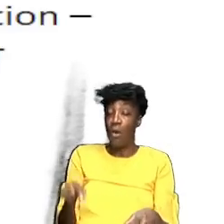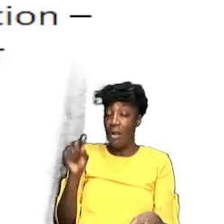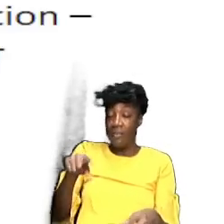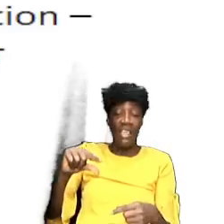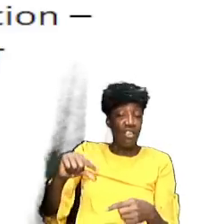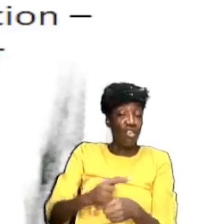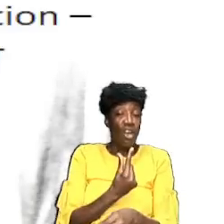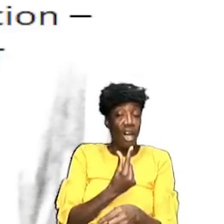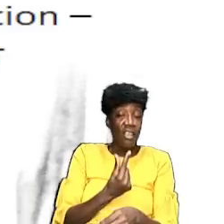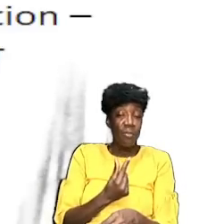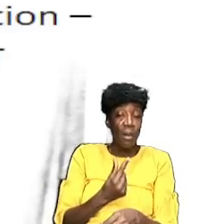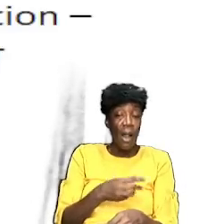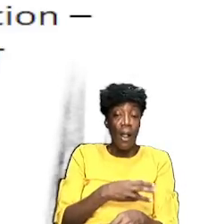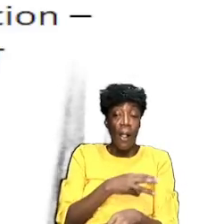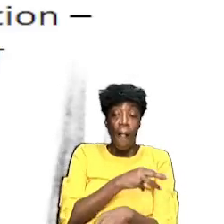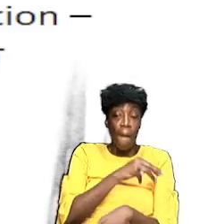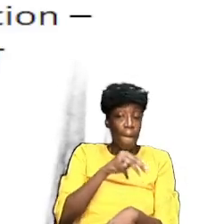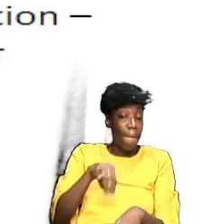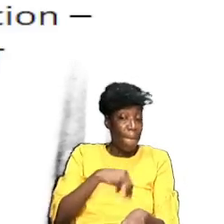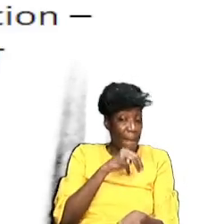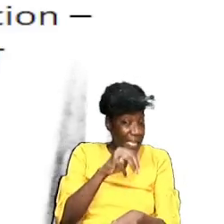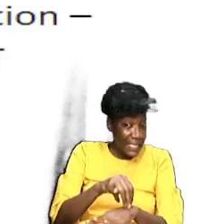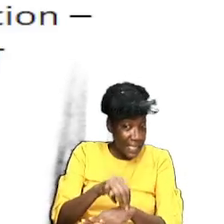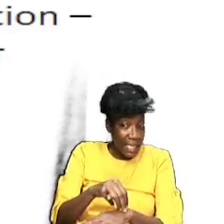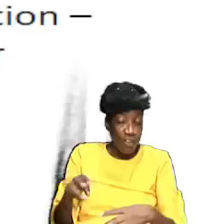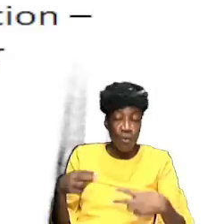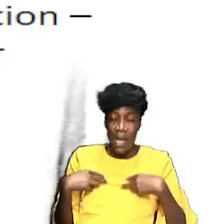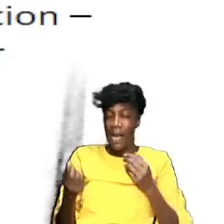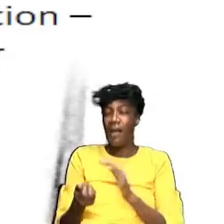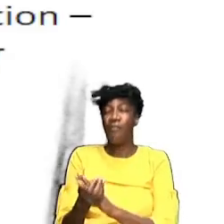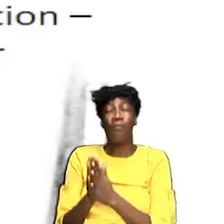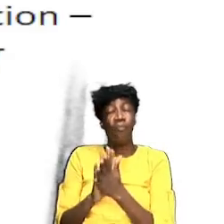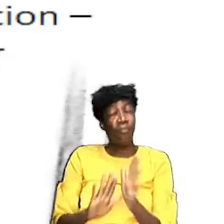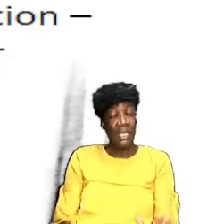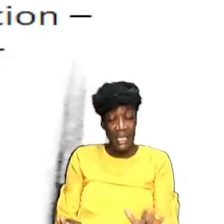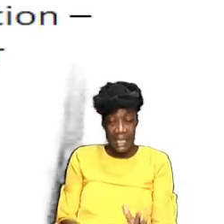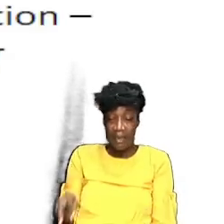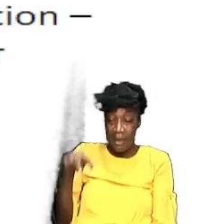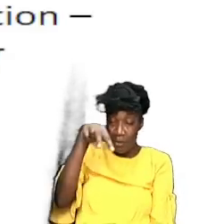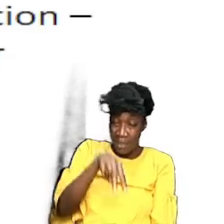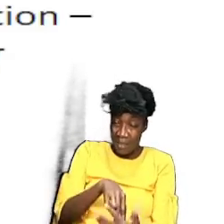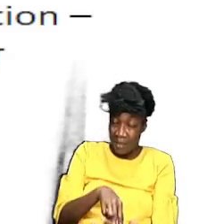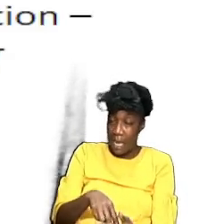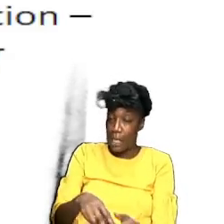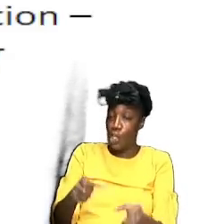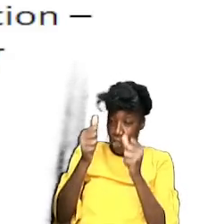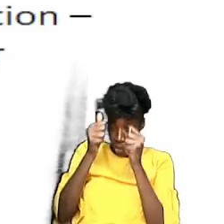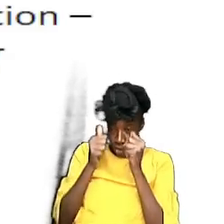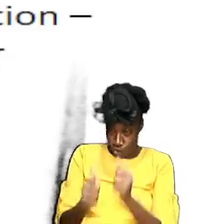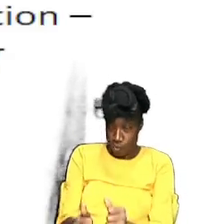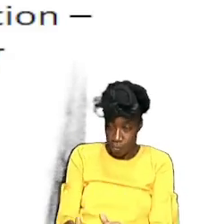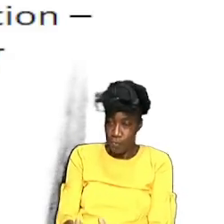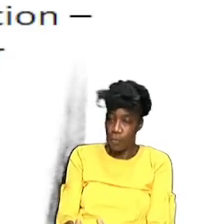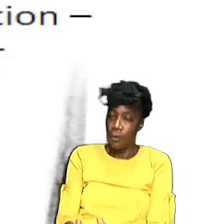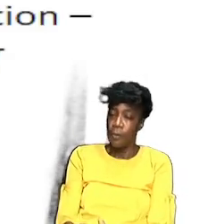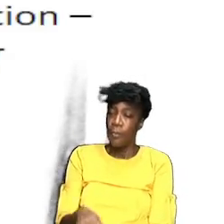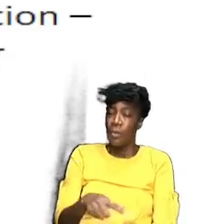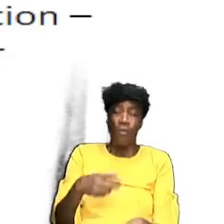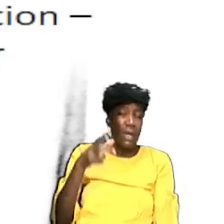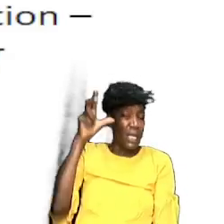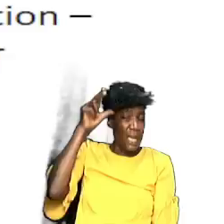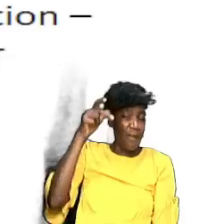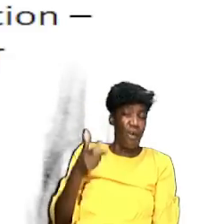gospel message that we have peace. It's upon the gospel message that we stand firmly. Amen. So when the devil comes to you and